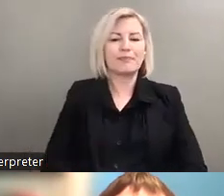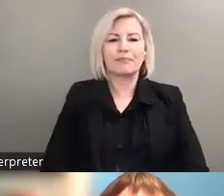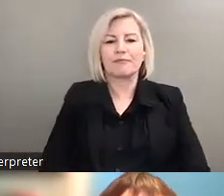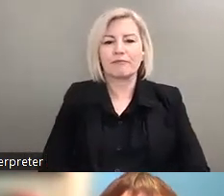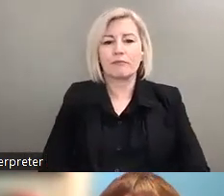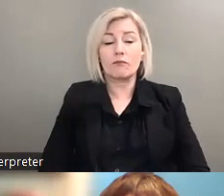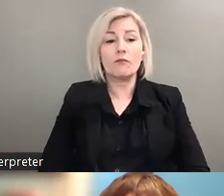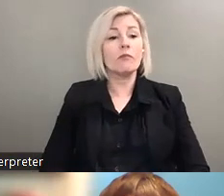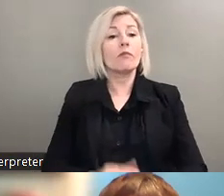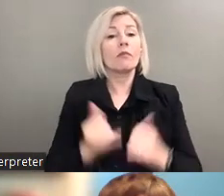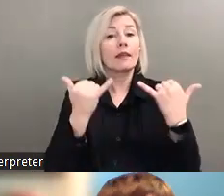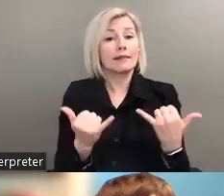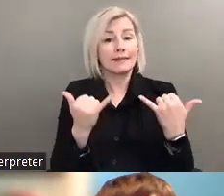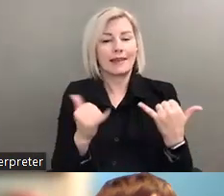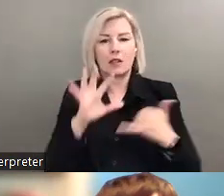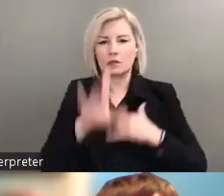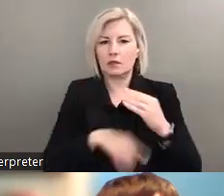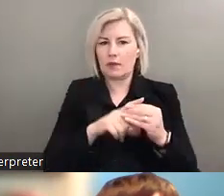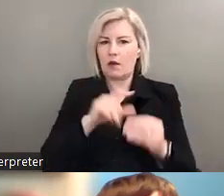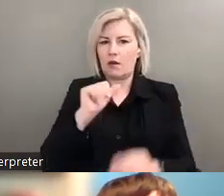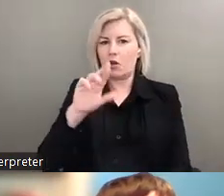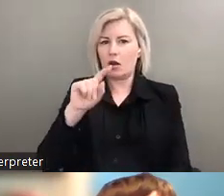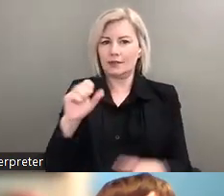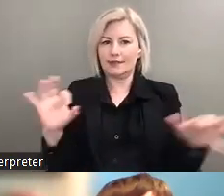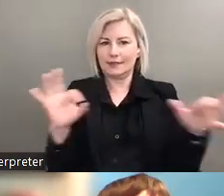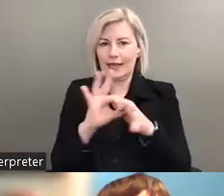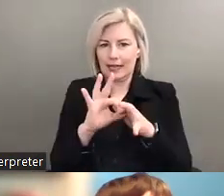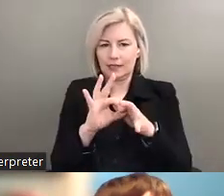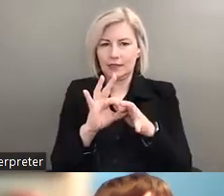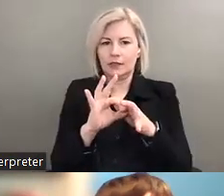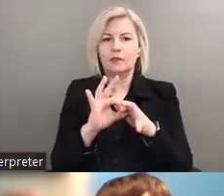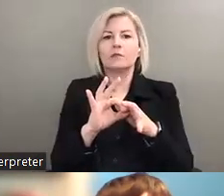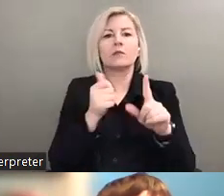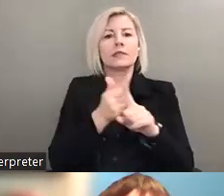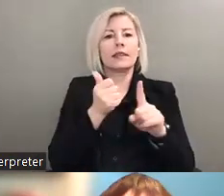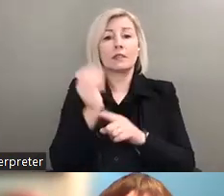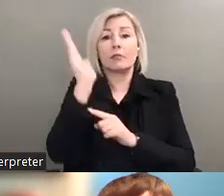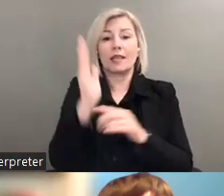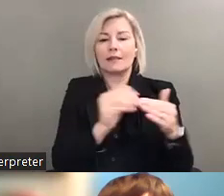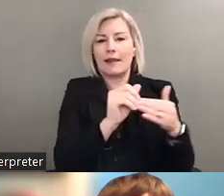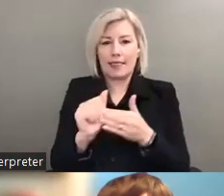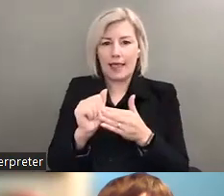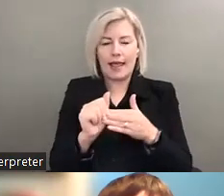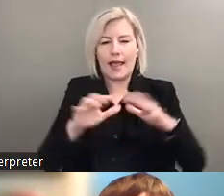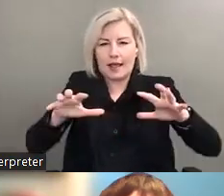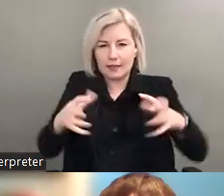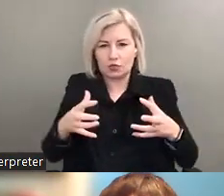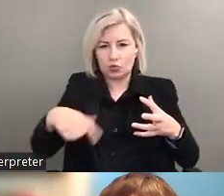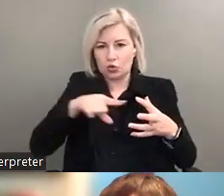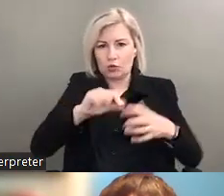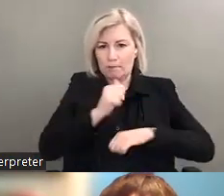All right, now let's talk about ArtsCONNECT. ArtsCONNECT is a presenter-led and a consortium-based